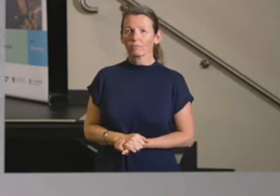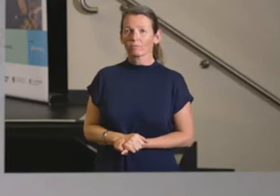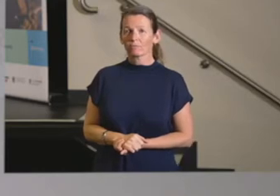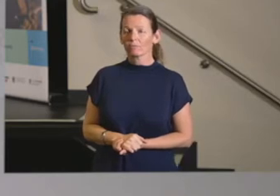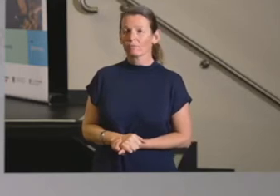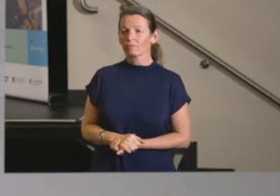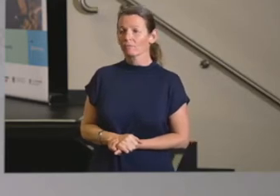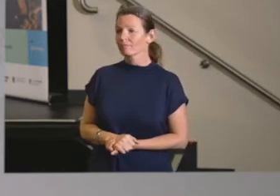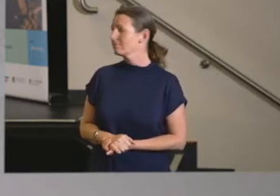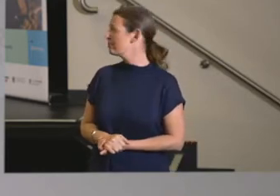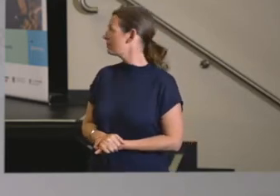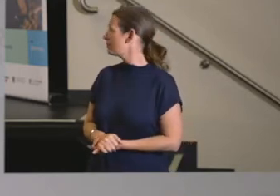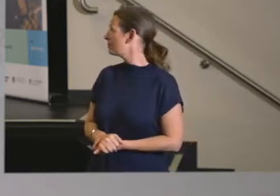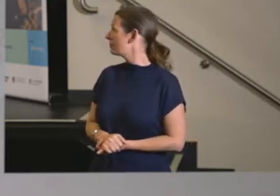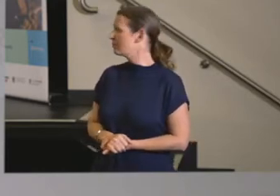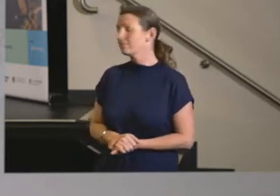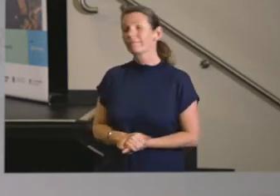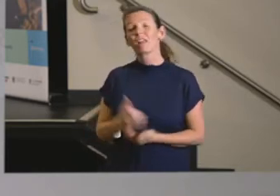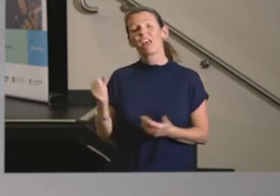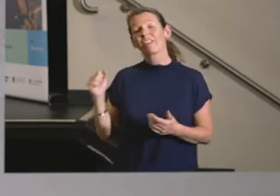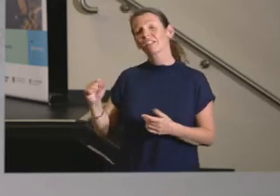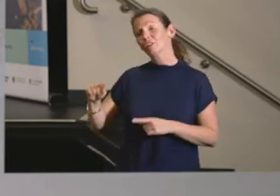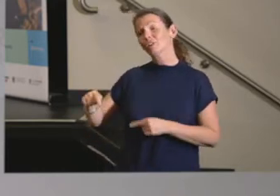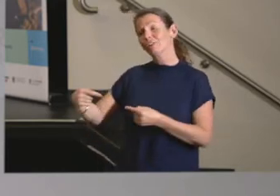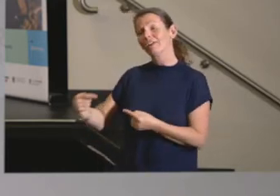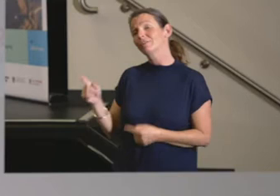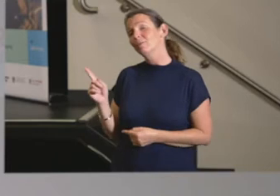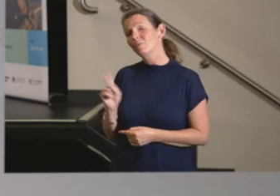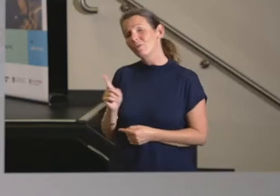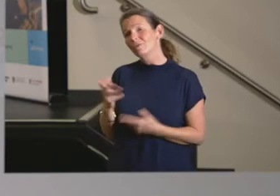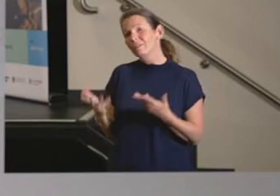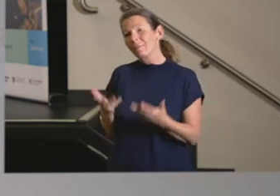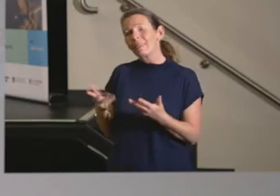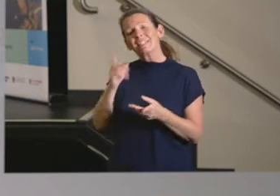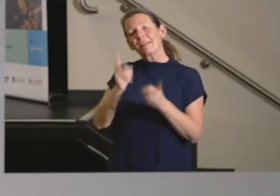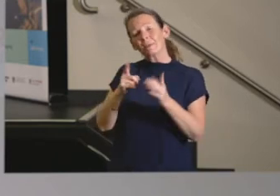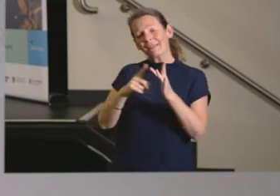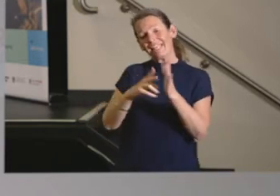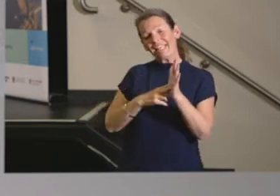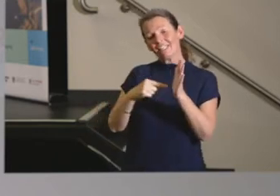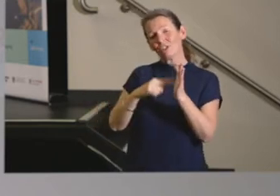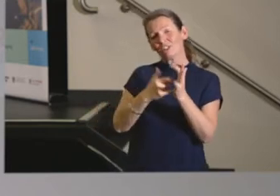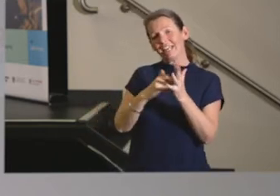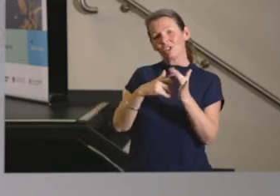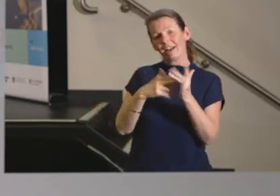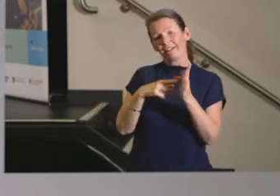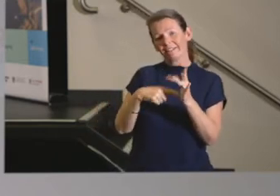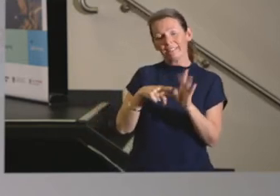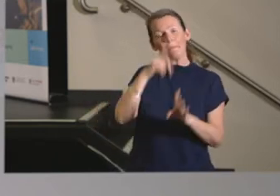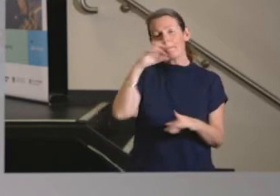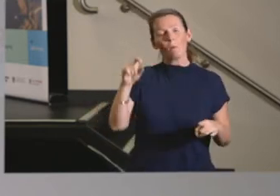has come with when we use the word intersectionality is that we confuse intersectionality with identity.